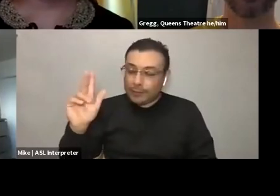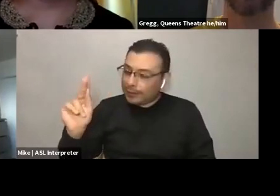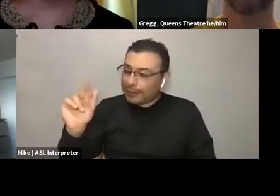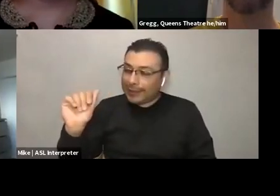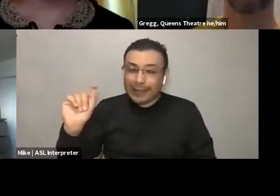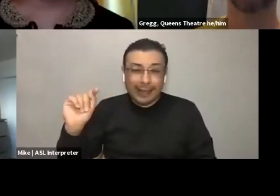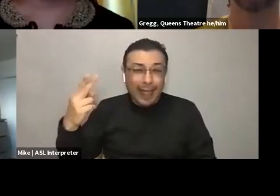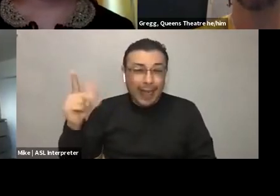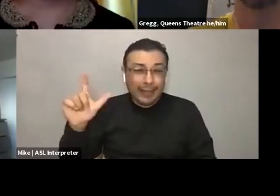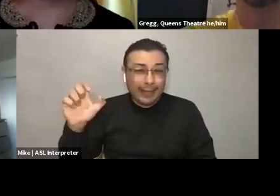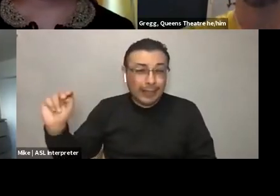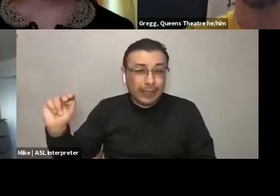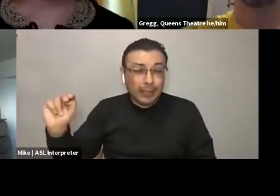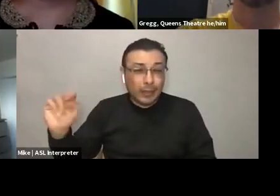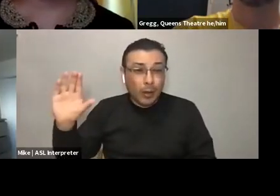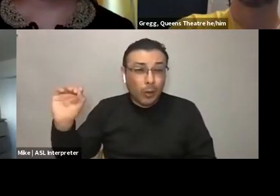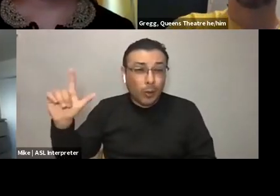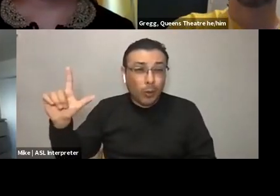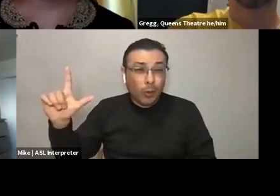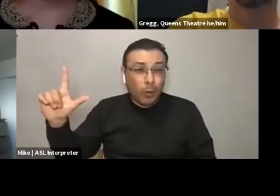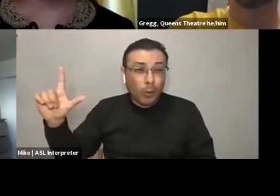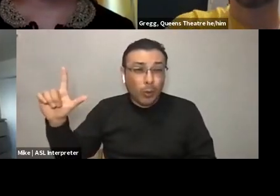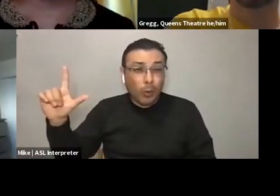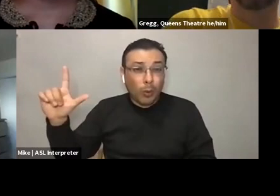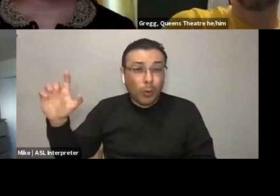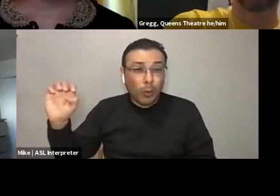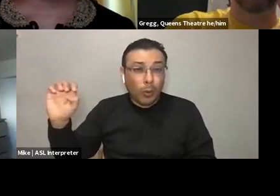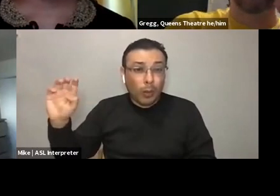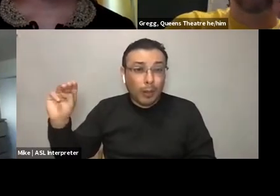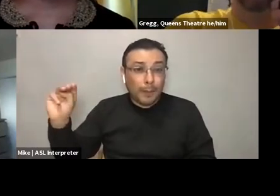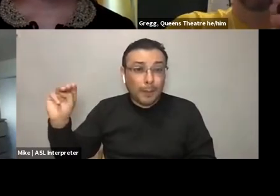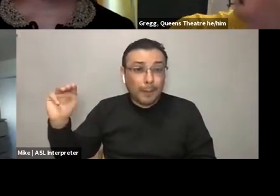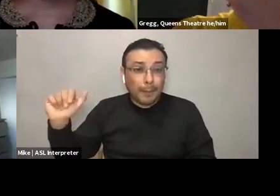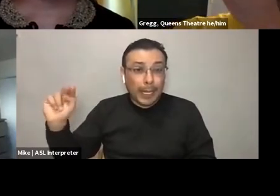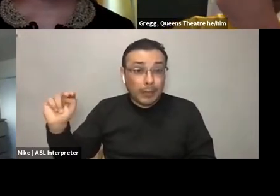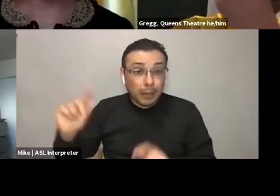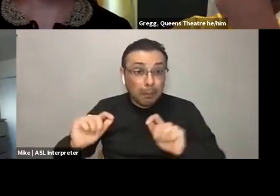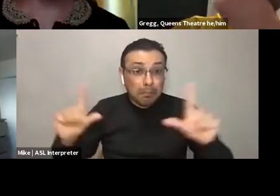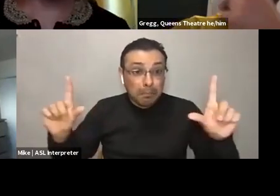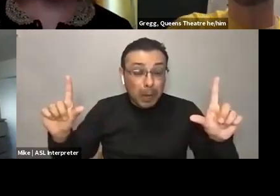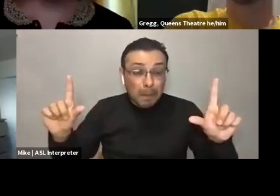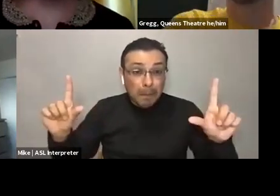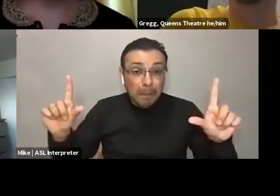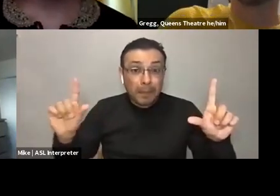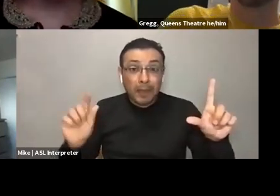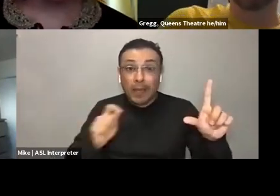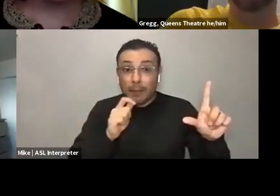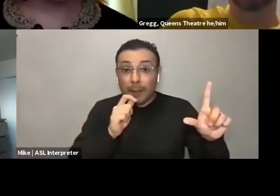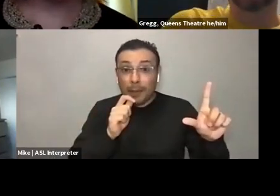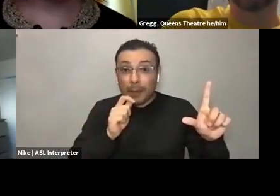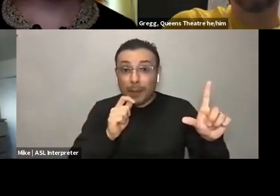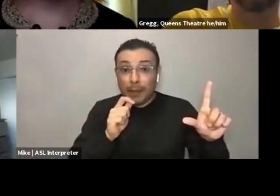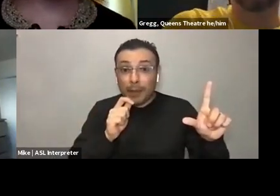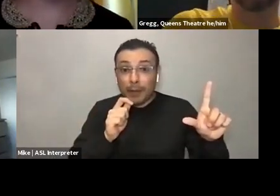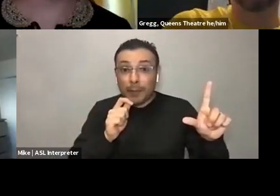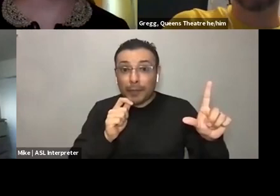to ask your question now. Um, Kathleen, if you want to come on video and on, uh, on Mike, um,